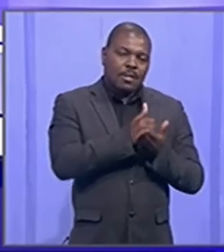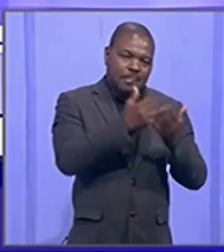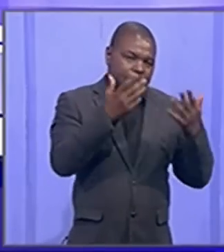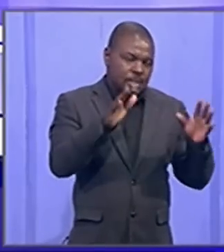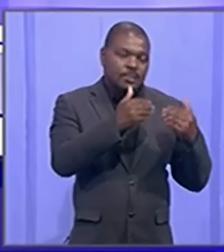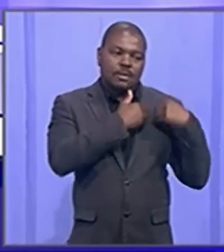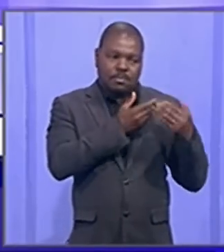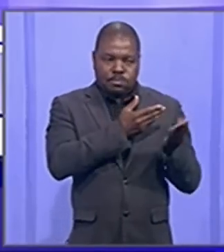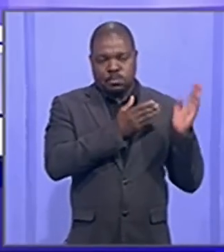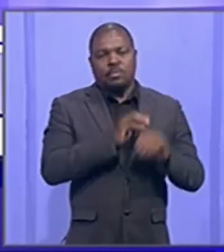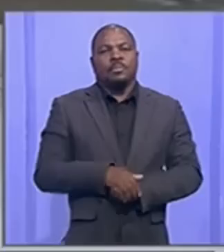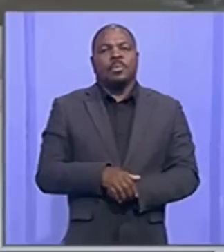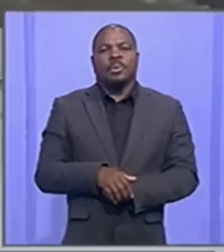bolokegile.